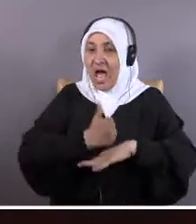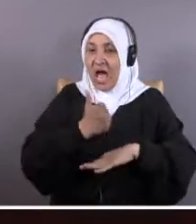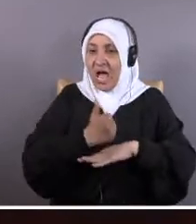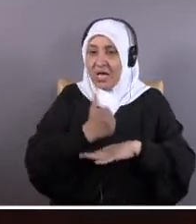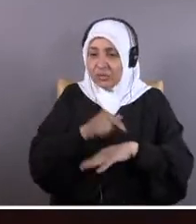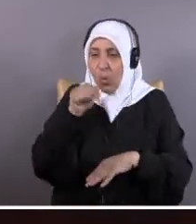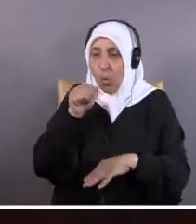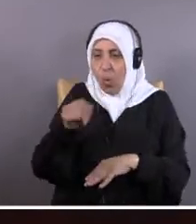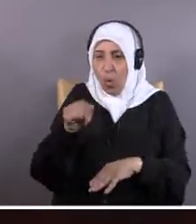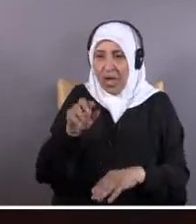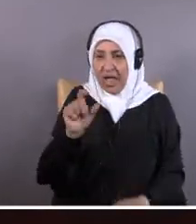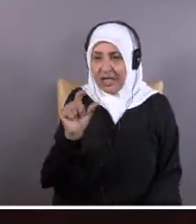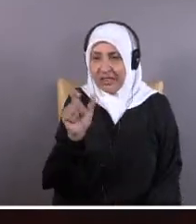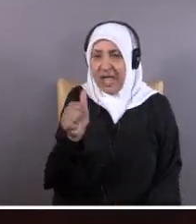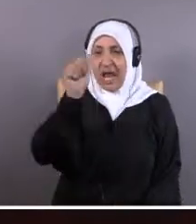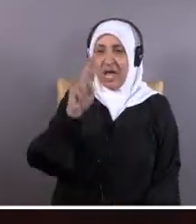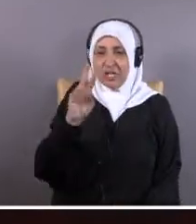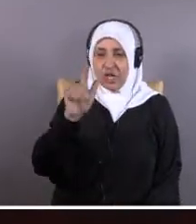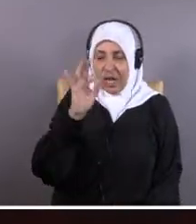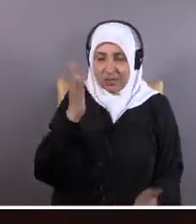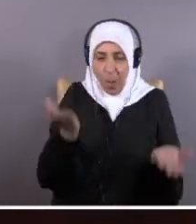is balance.